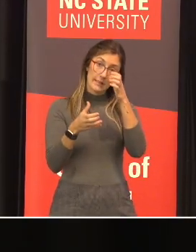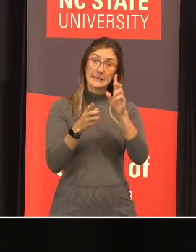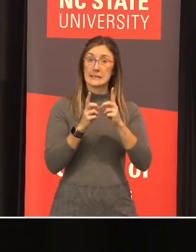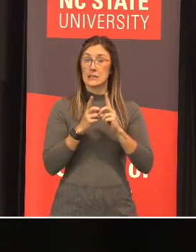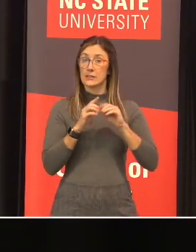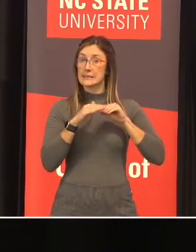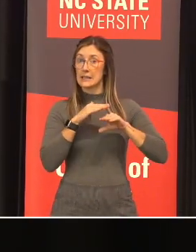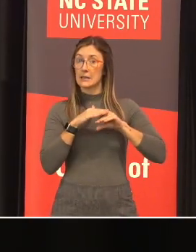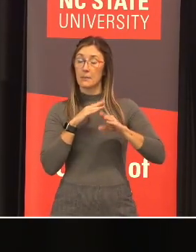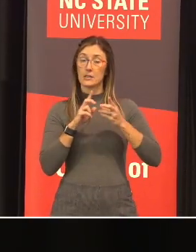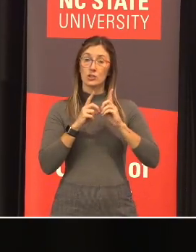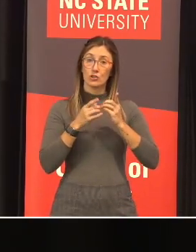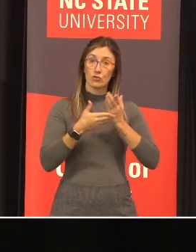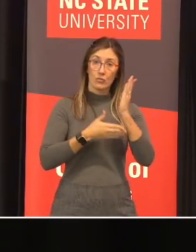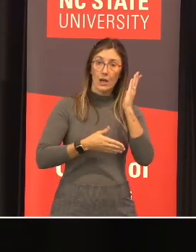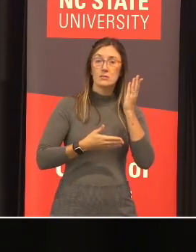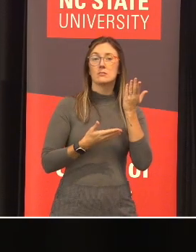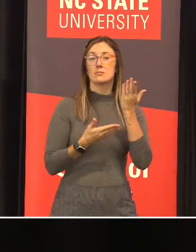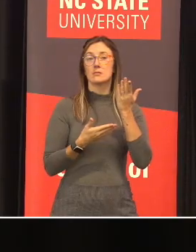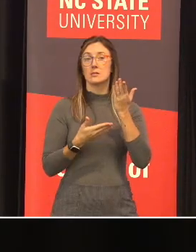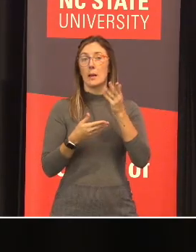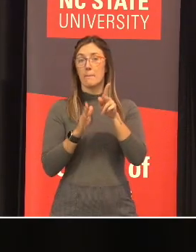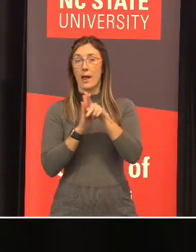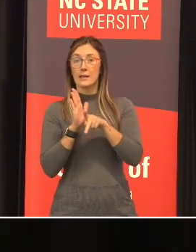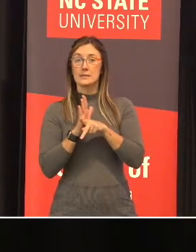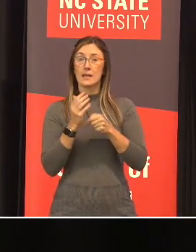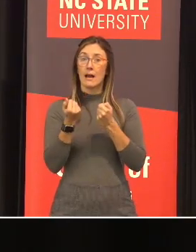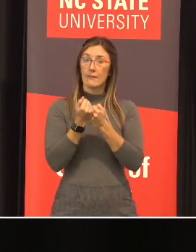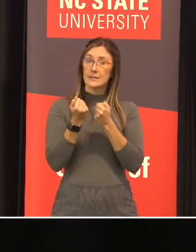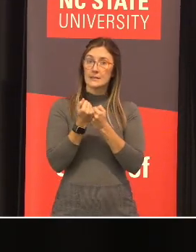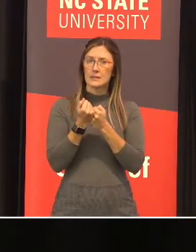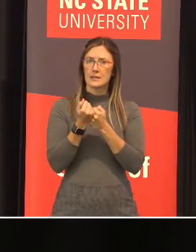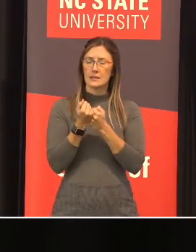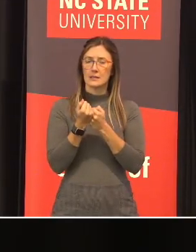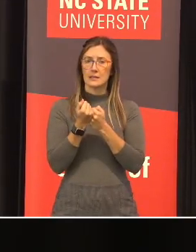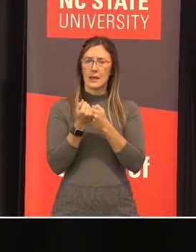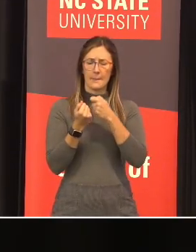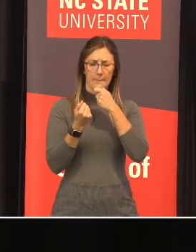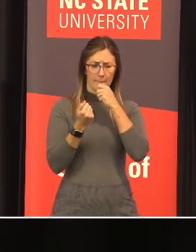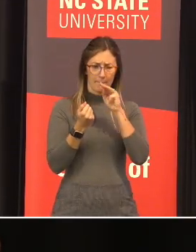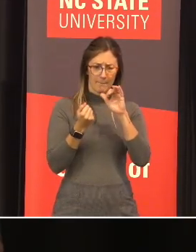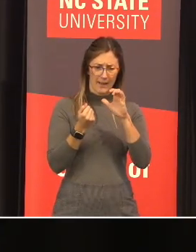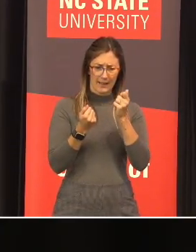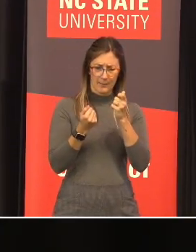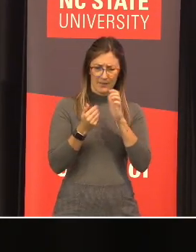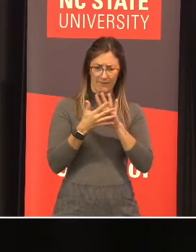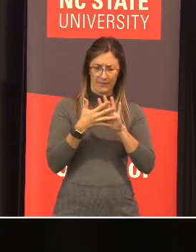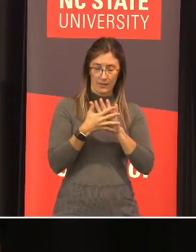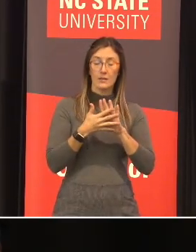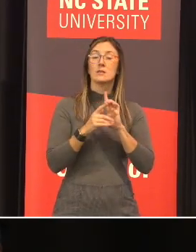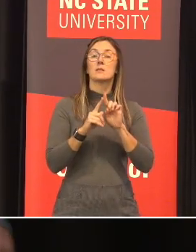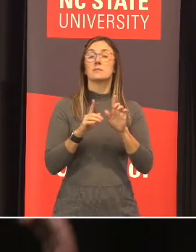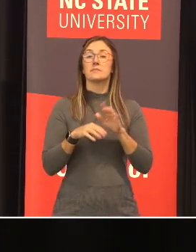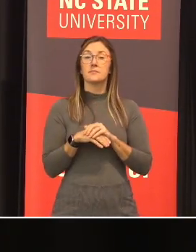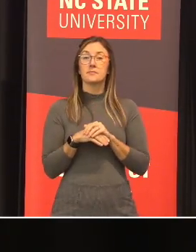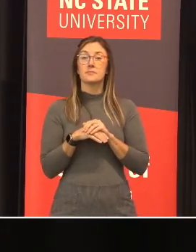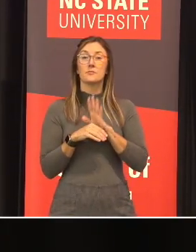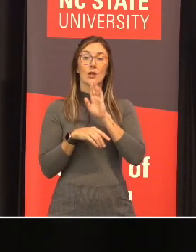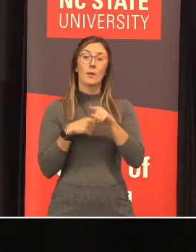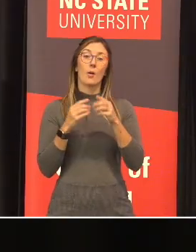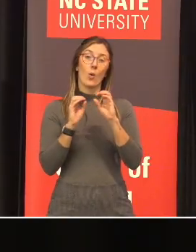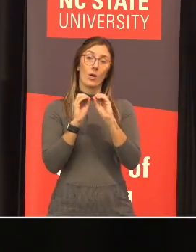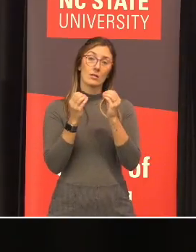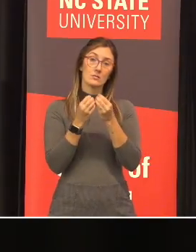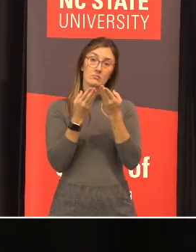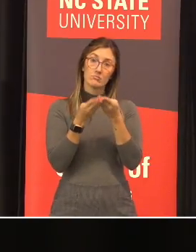rights, policy, advocacy, little feedback on the mic, organization-wide access, and more. I just had